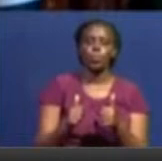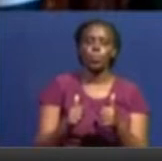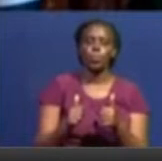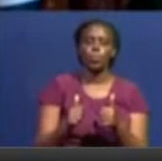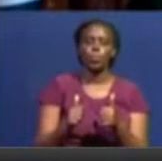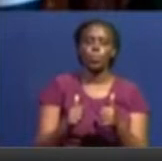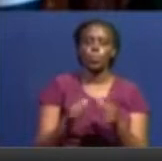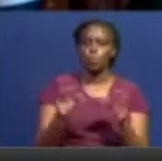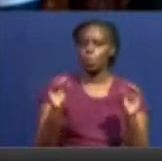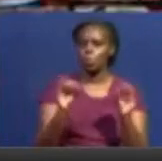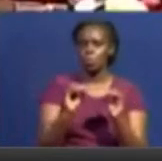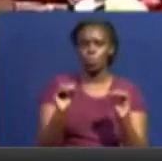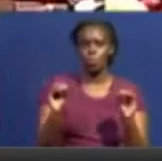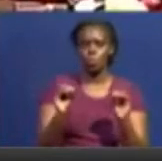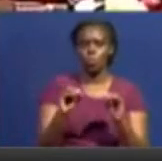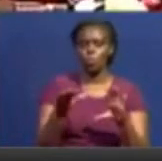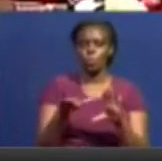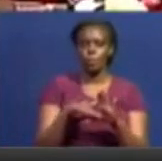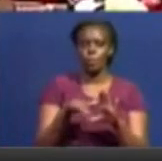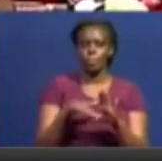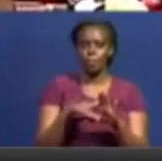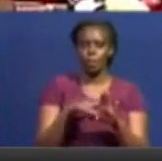No member.